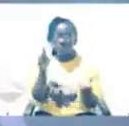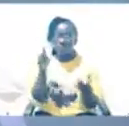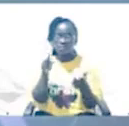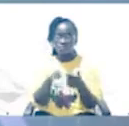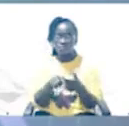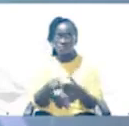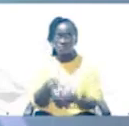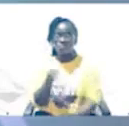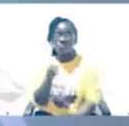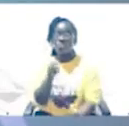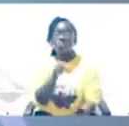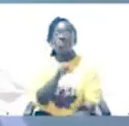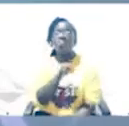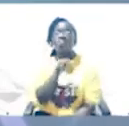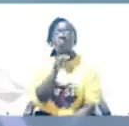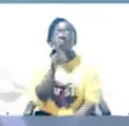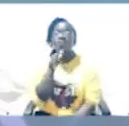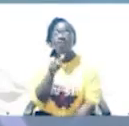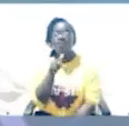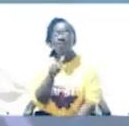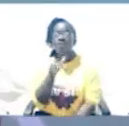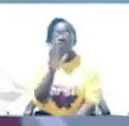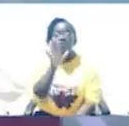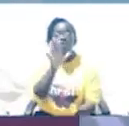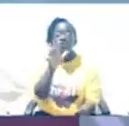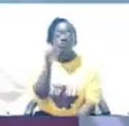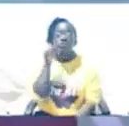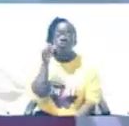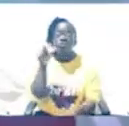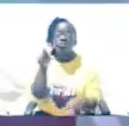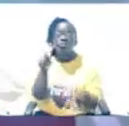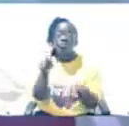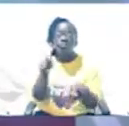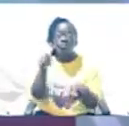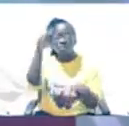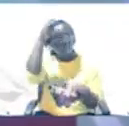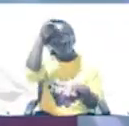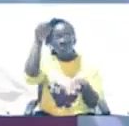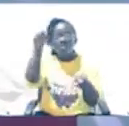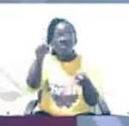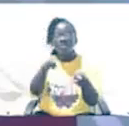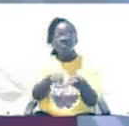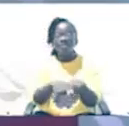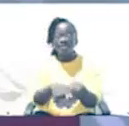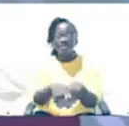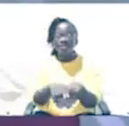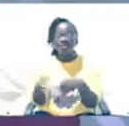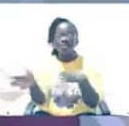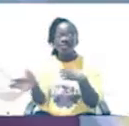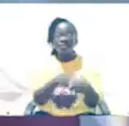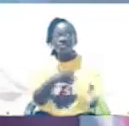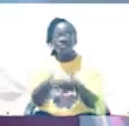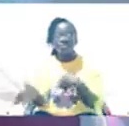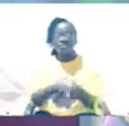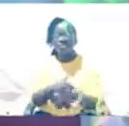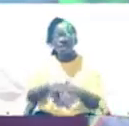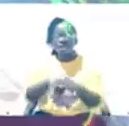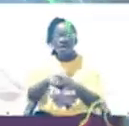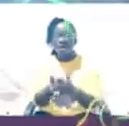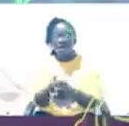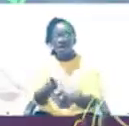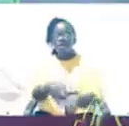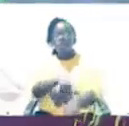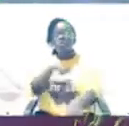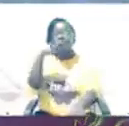said, your brother, Uniano, no matter how decomposed, and no matter